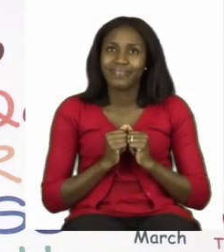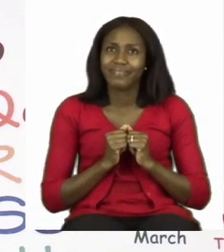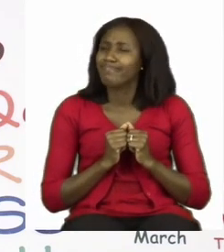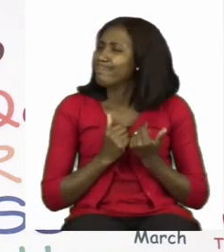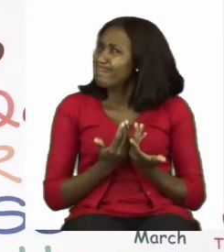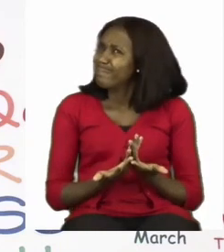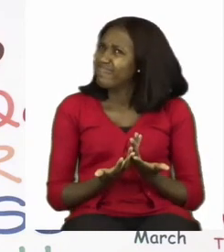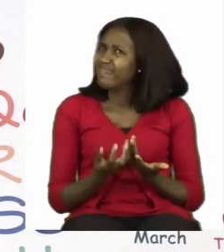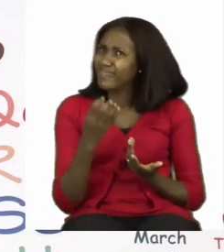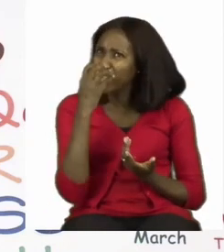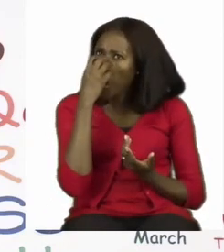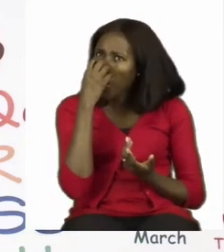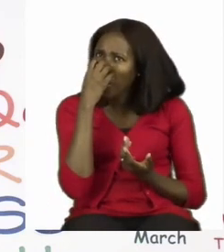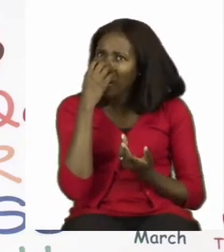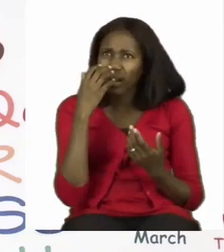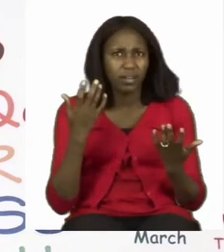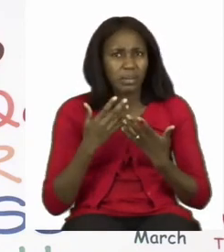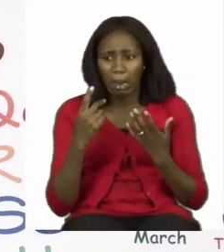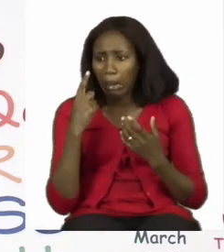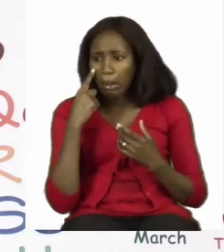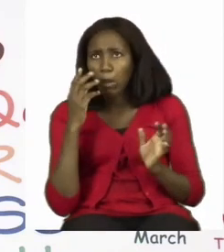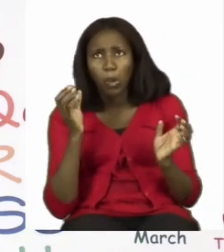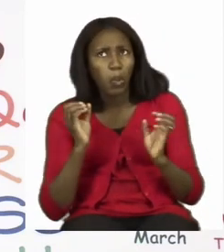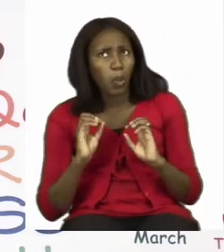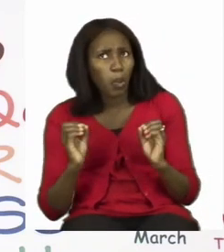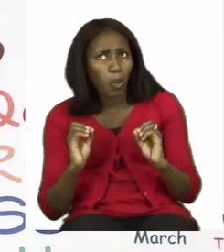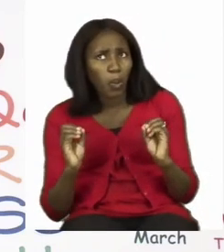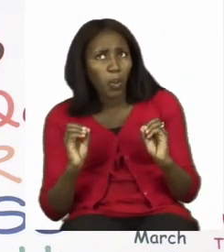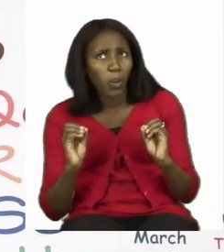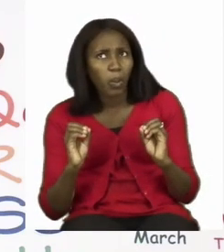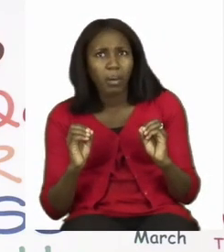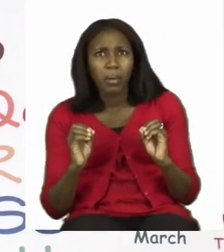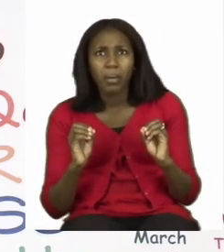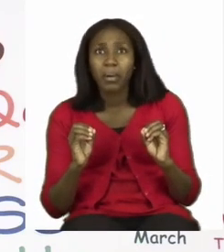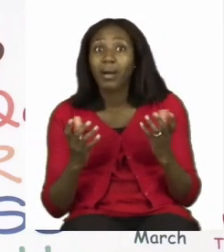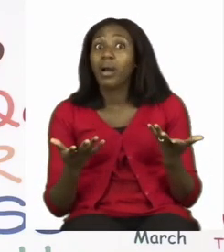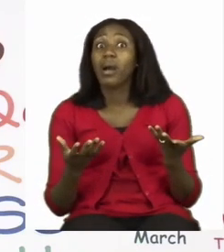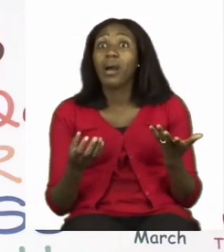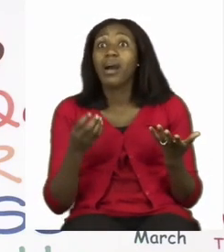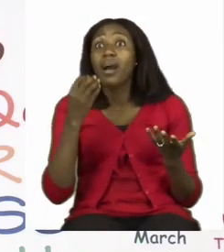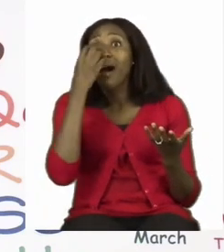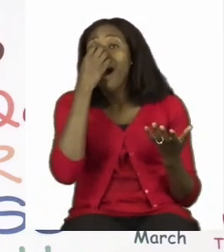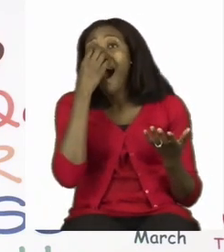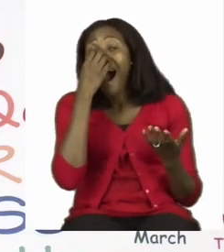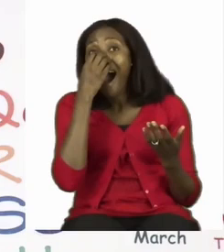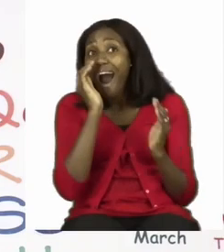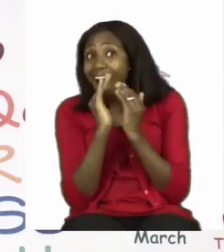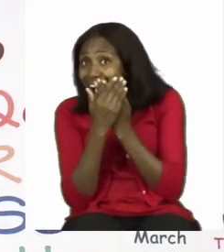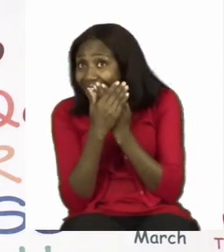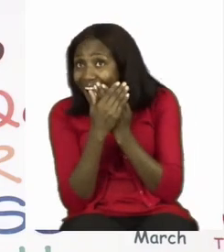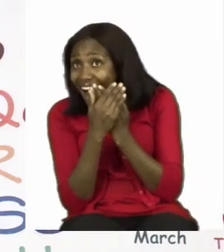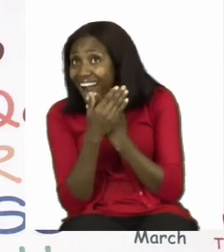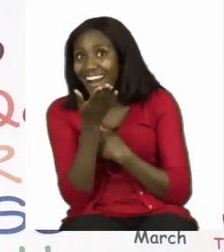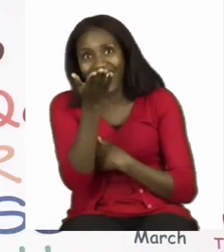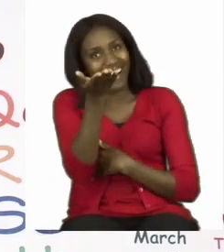wonder where Zoshi is. I haven't seen him the whole day. Are you hiding from me, Zoshi?